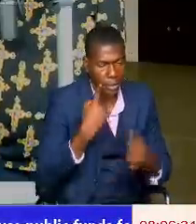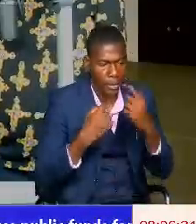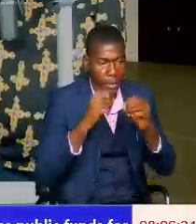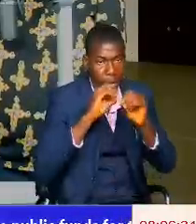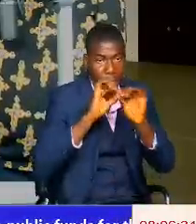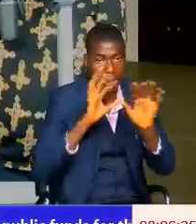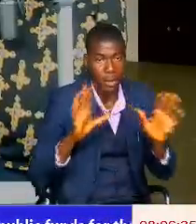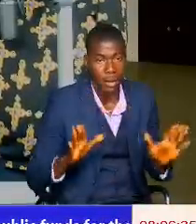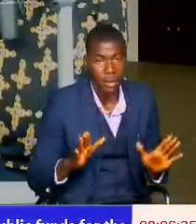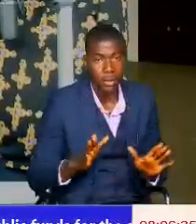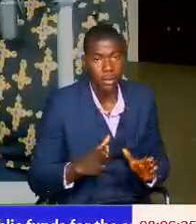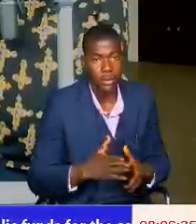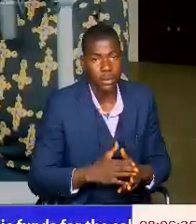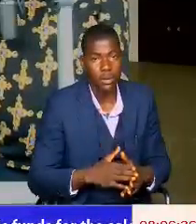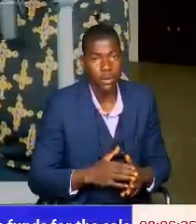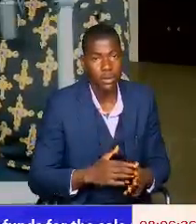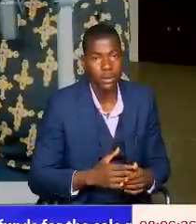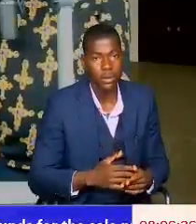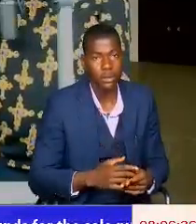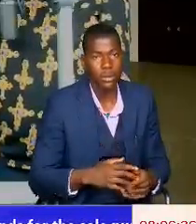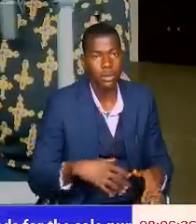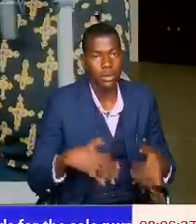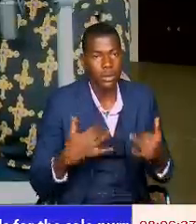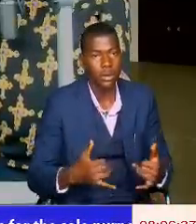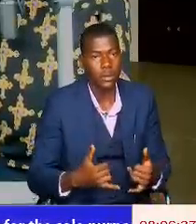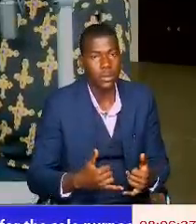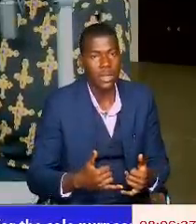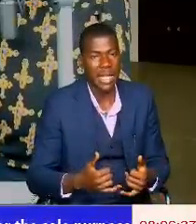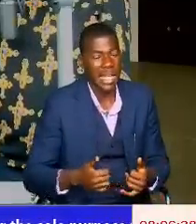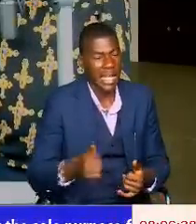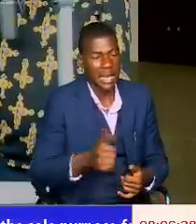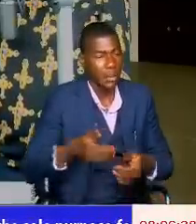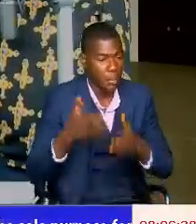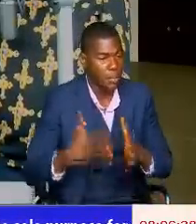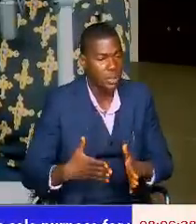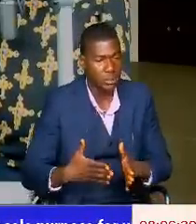Make anybody not blame me for the action where I go take immediately after this program.